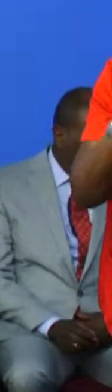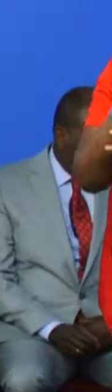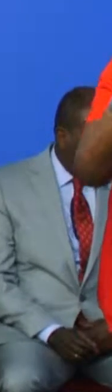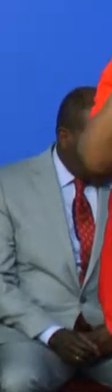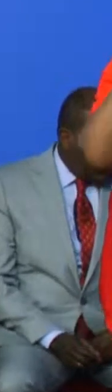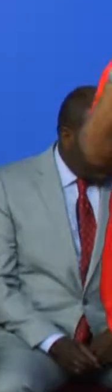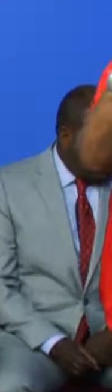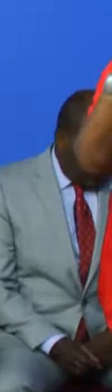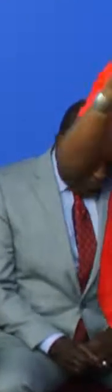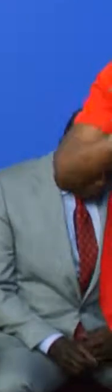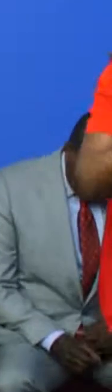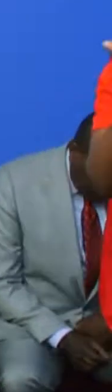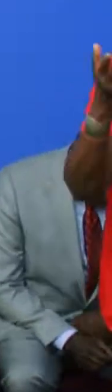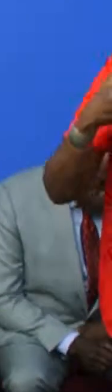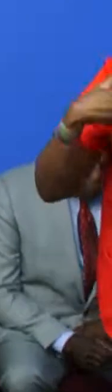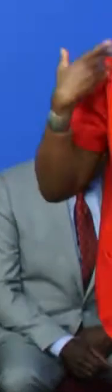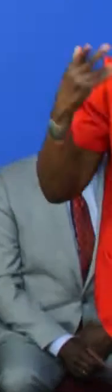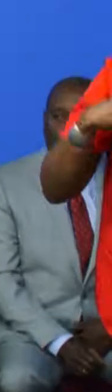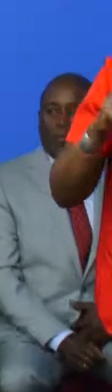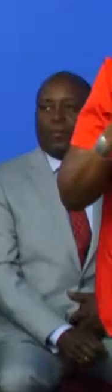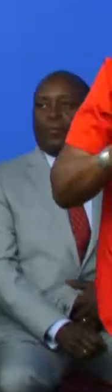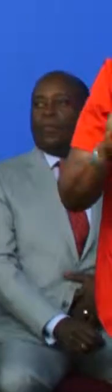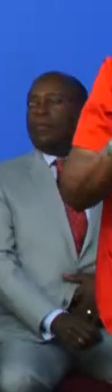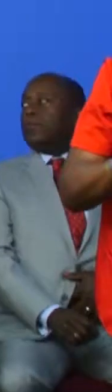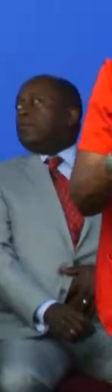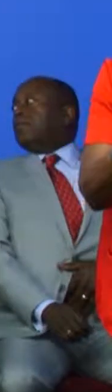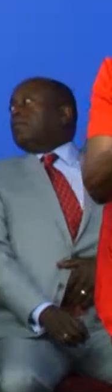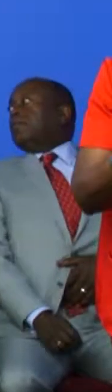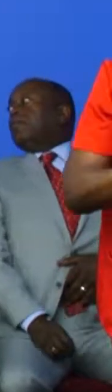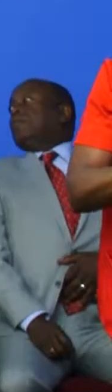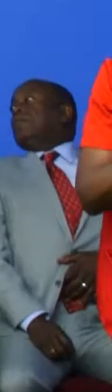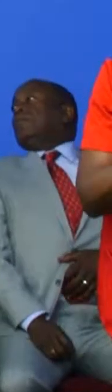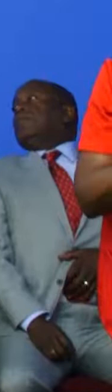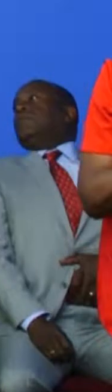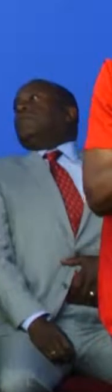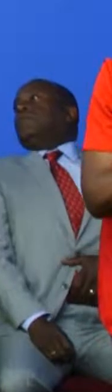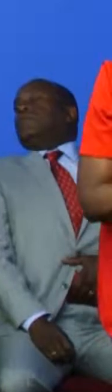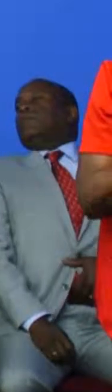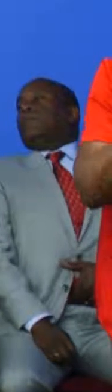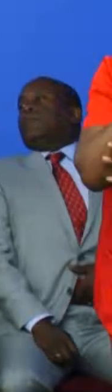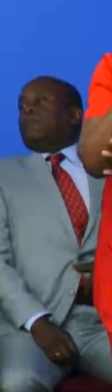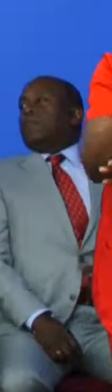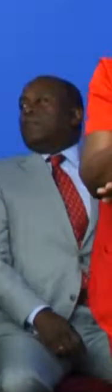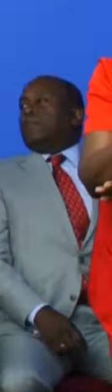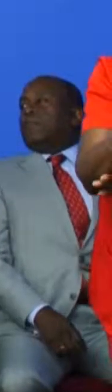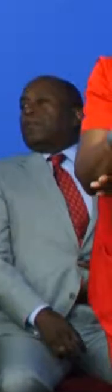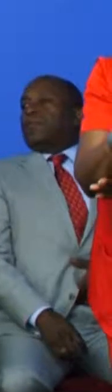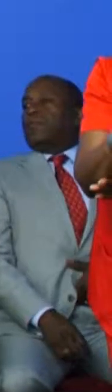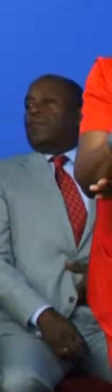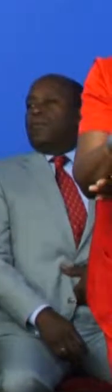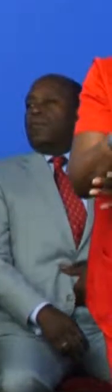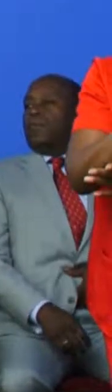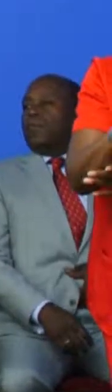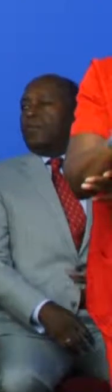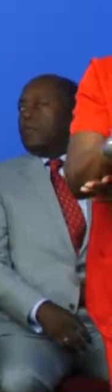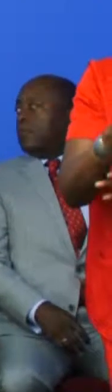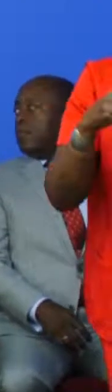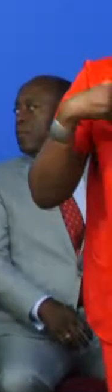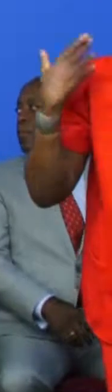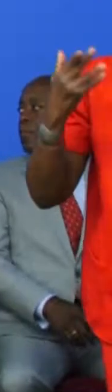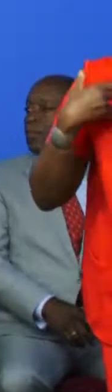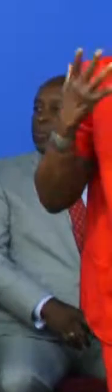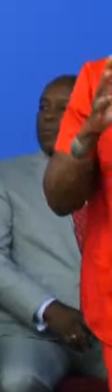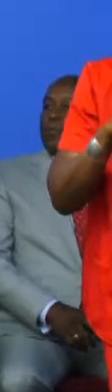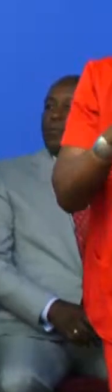today aspiring to become leaders of tomorrow. NAN Youth Move is one of the youth movements implementing real